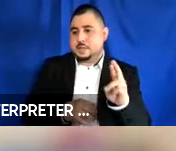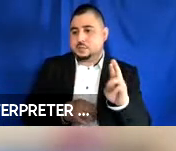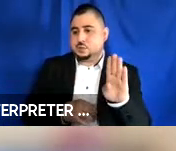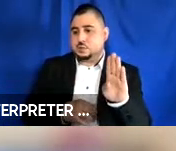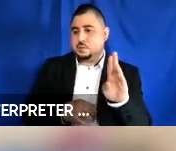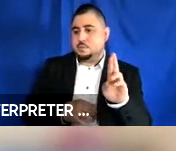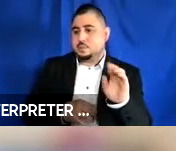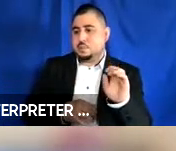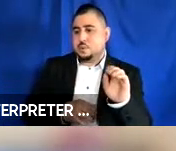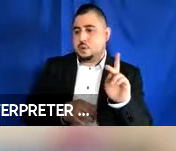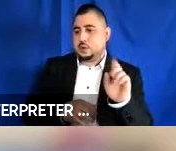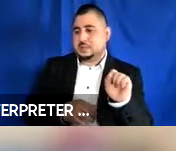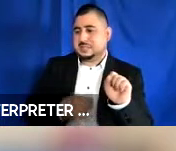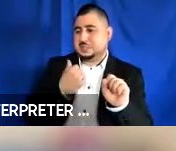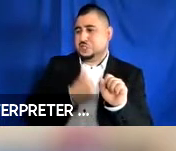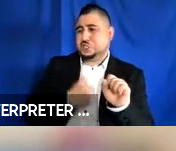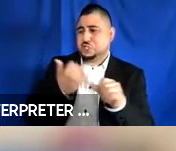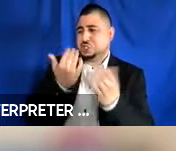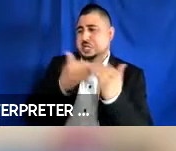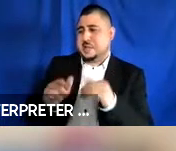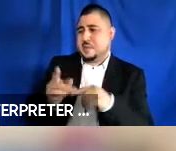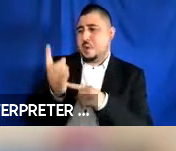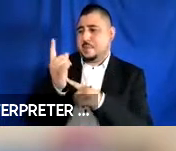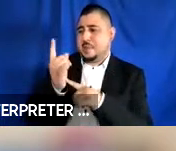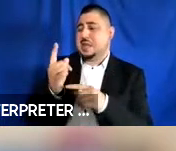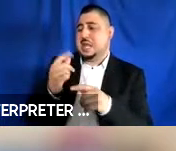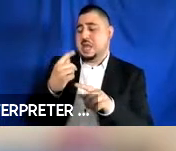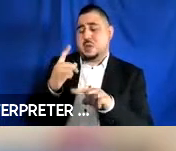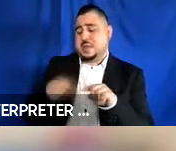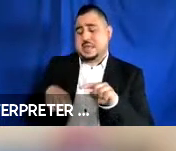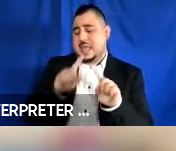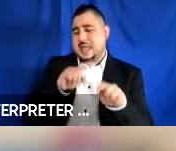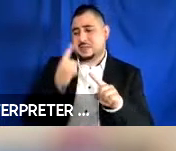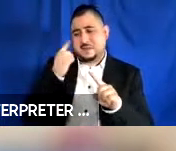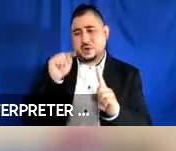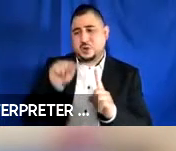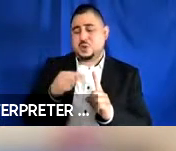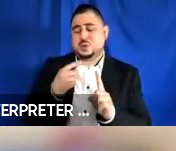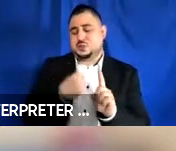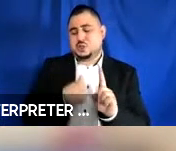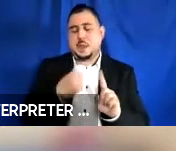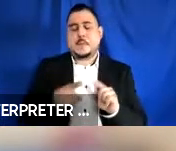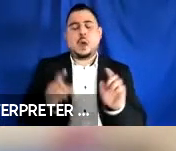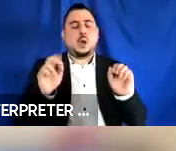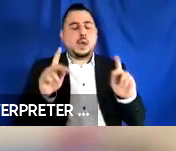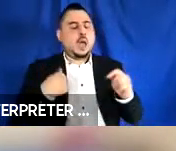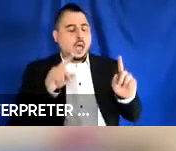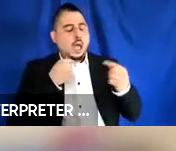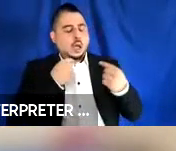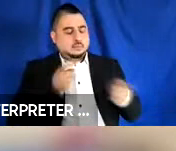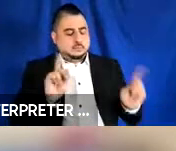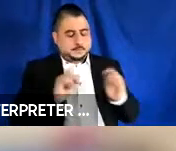comment in 1 minute? And I'm sorry, we won't be able to get an answer from you from any of our panelists. Yeah, yes, I can. So